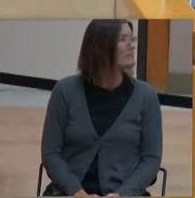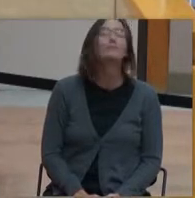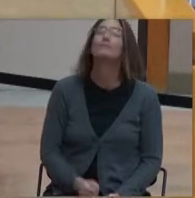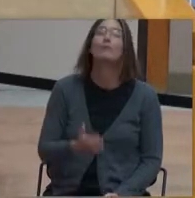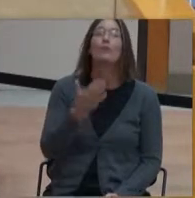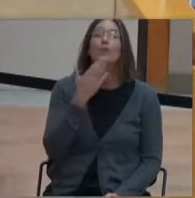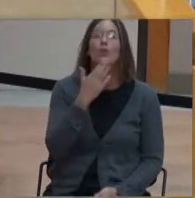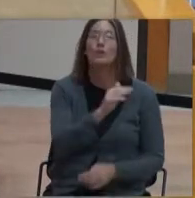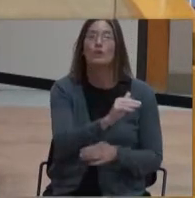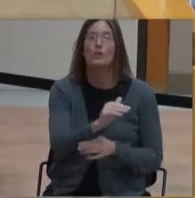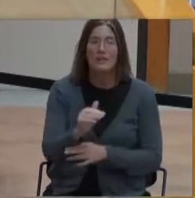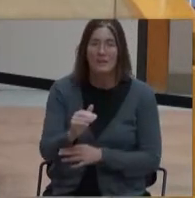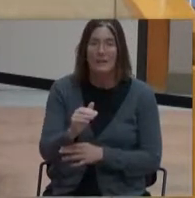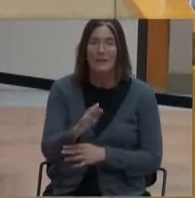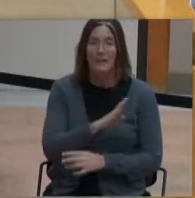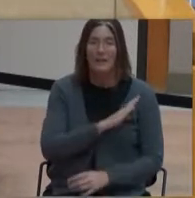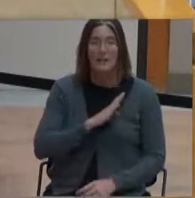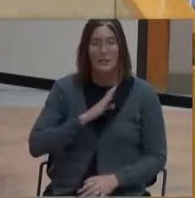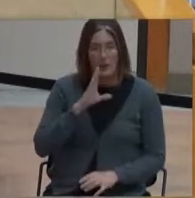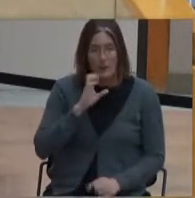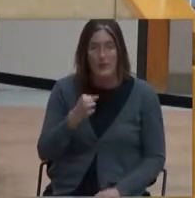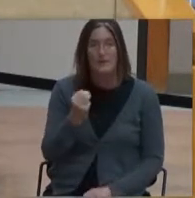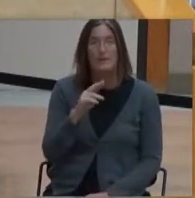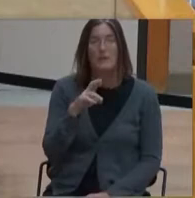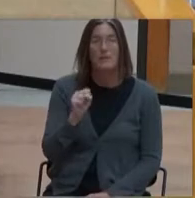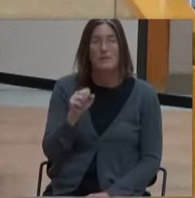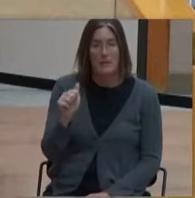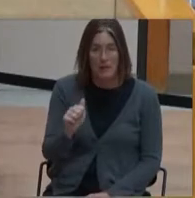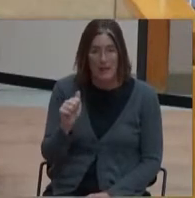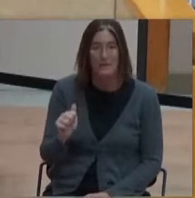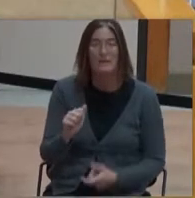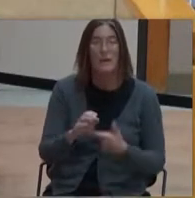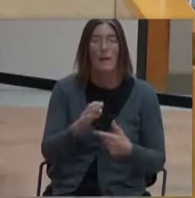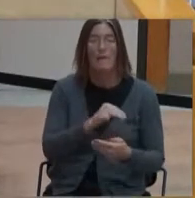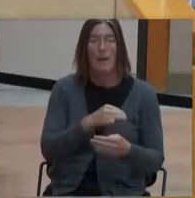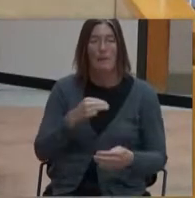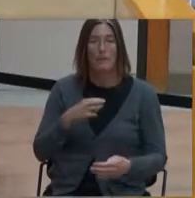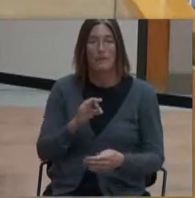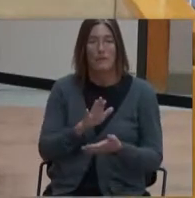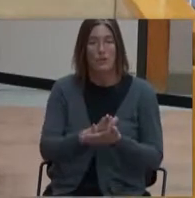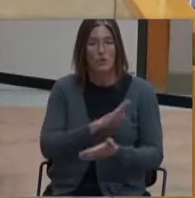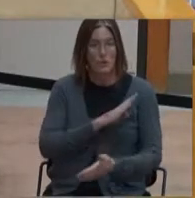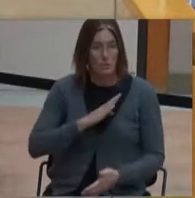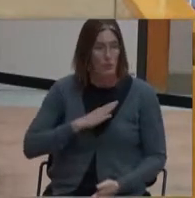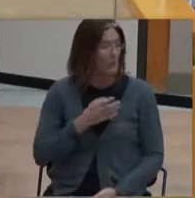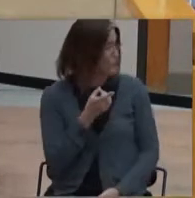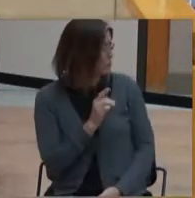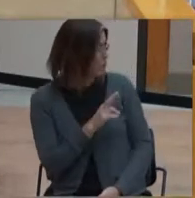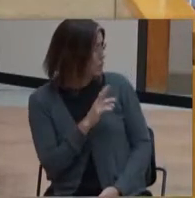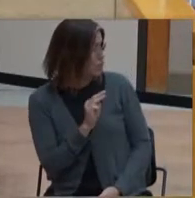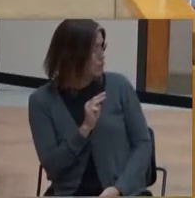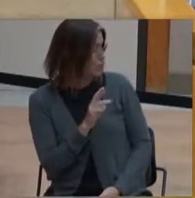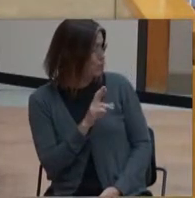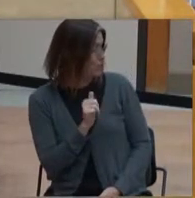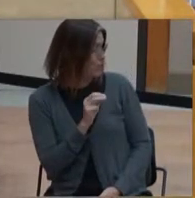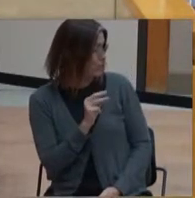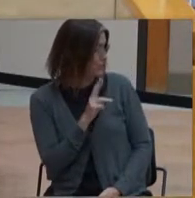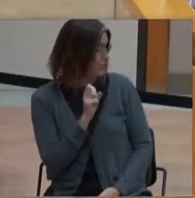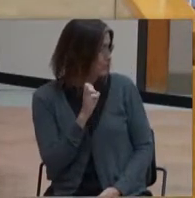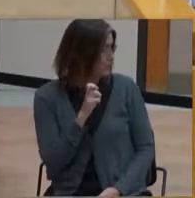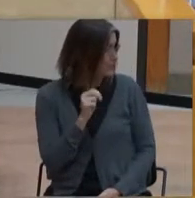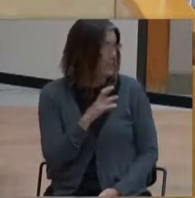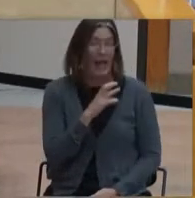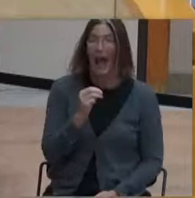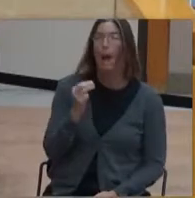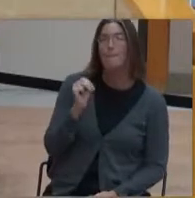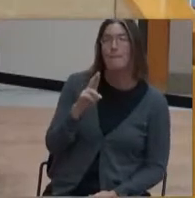Good evening, Board President Ms. Amesco, members of the school board, Superintendent Dr. Rasmussen, and Mr. Tower, and